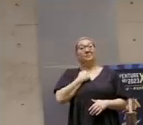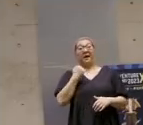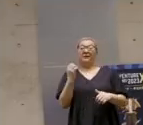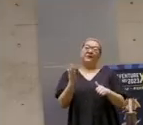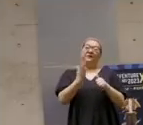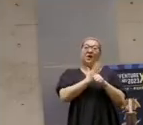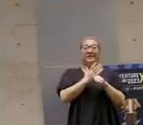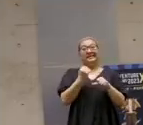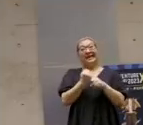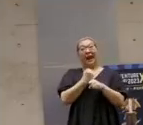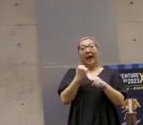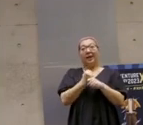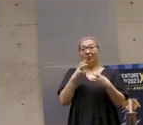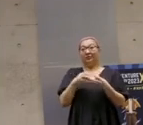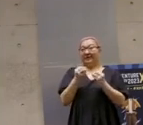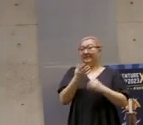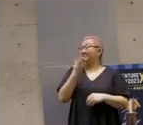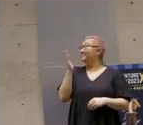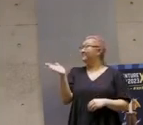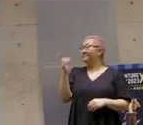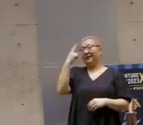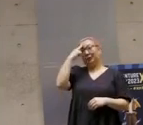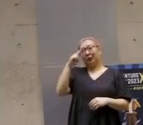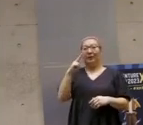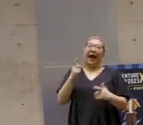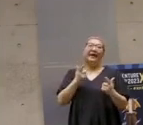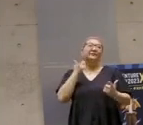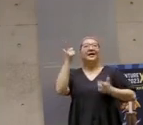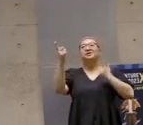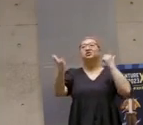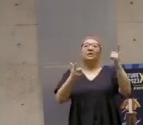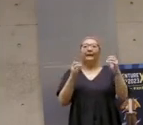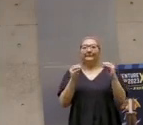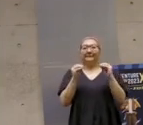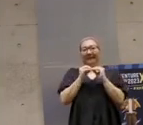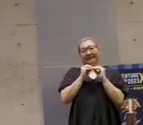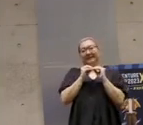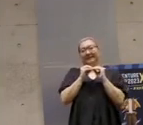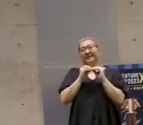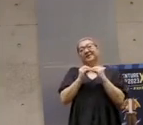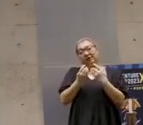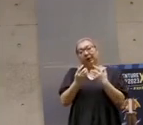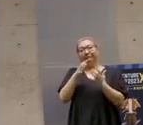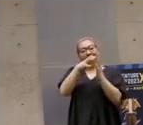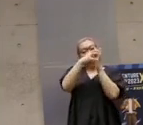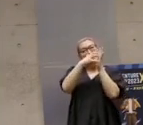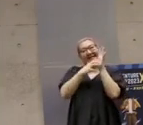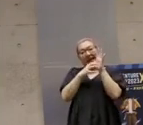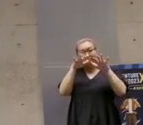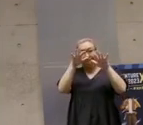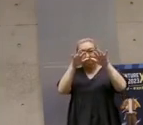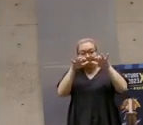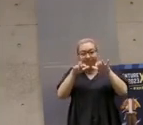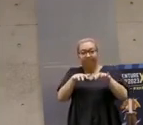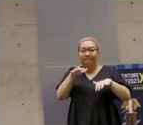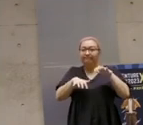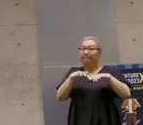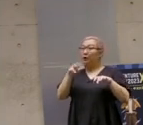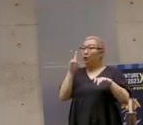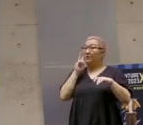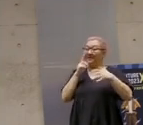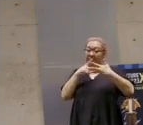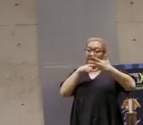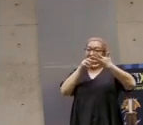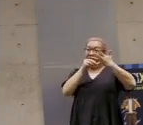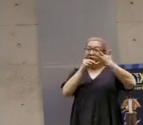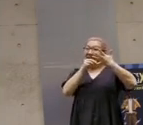very unimaginative, entitled Adventure B. It is a text adventure. The fifth line down,